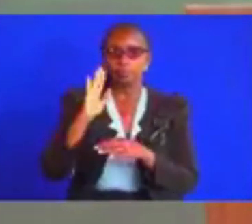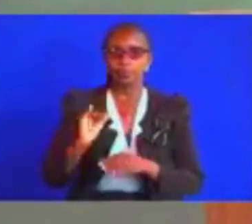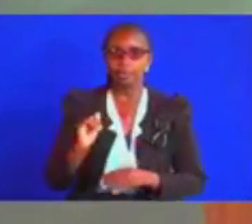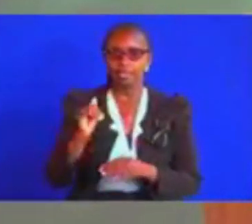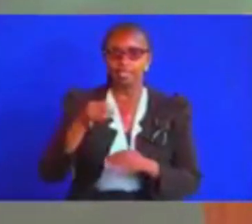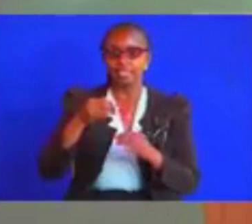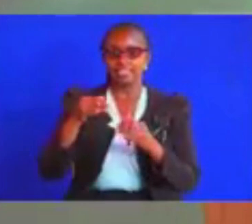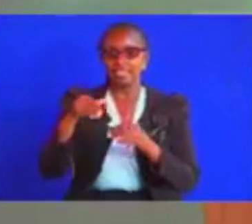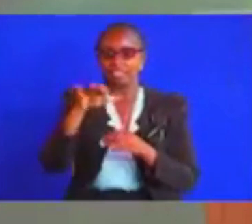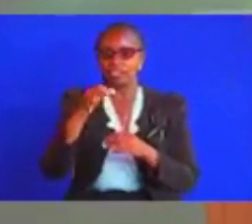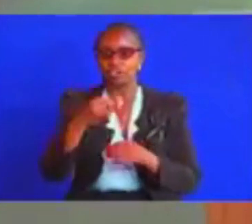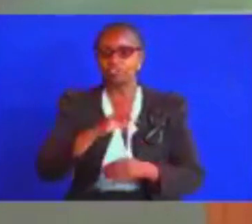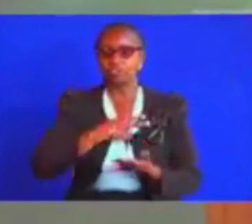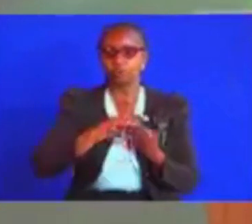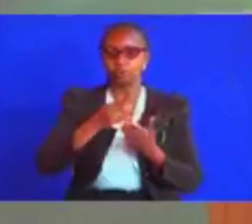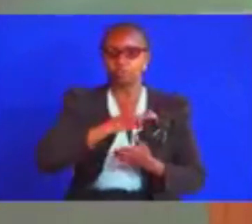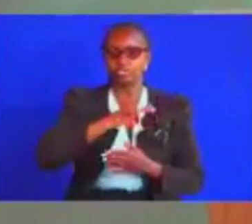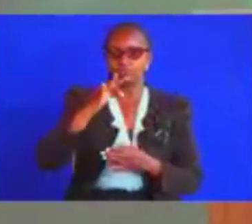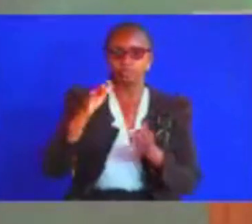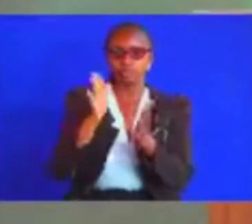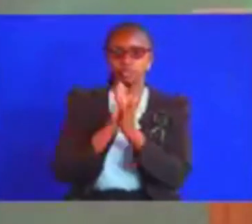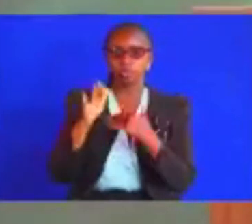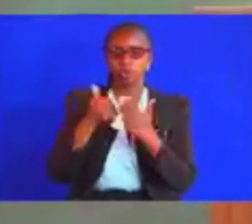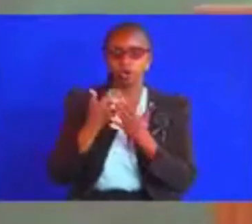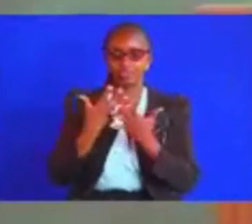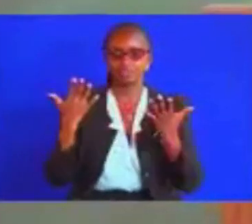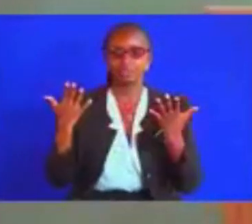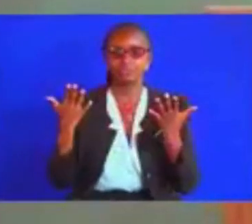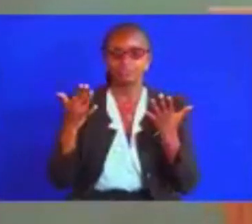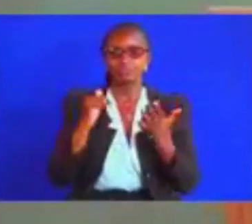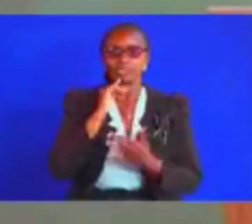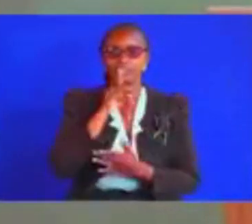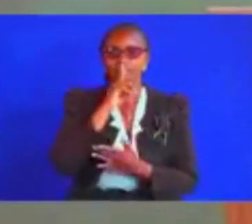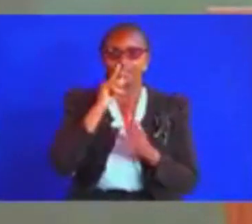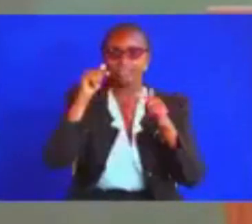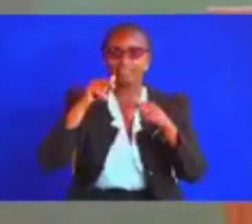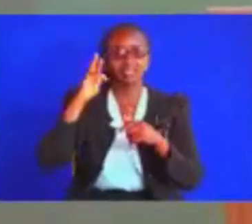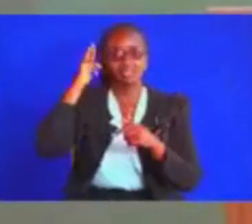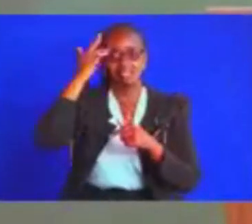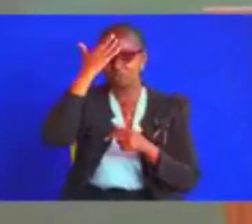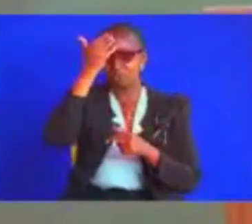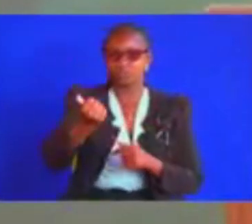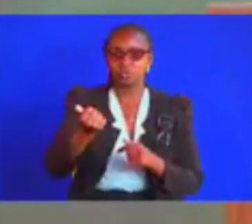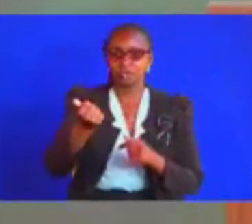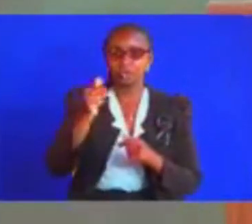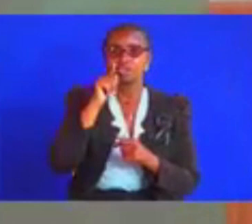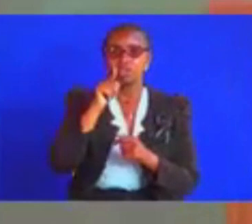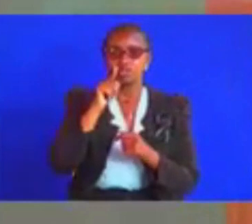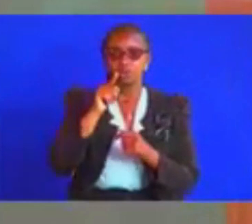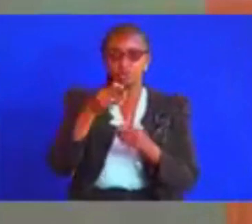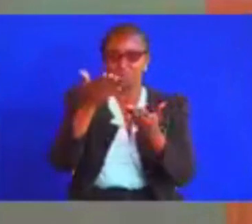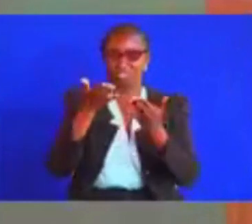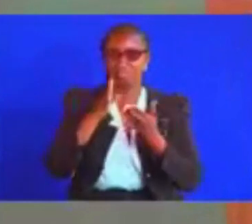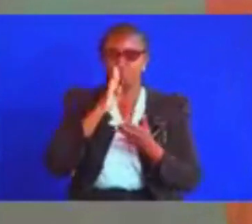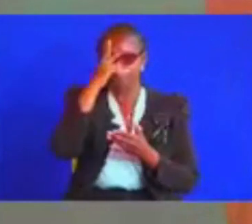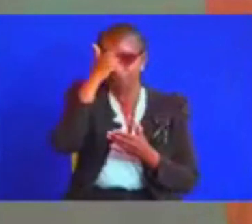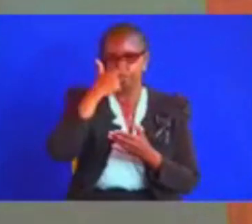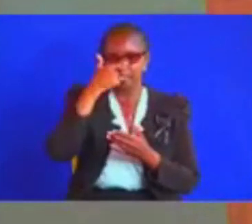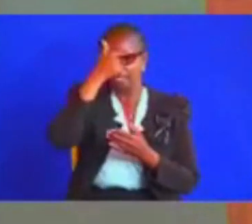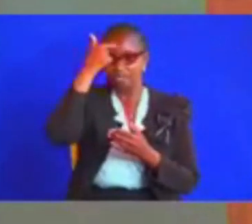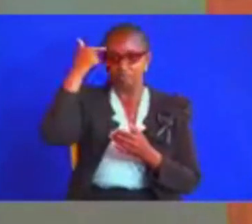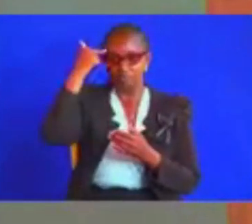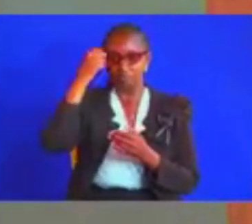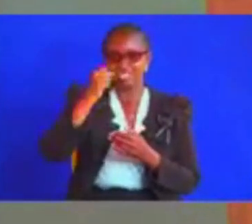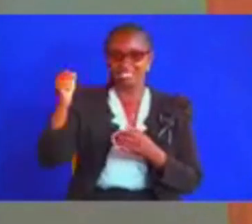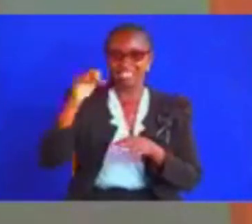Holy Spirit, there will always be a side effect. This is the reason why zeal must be guided. Because the